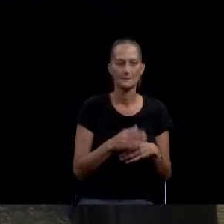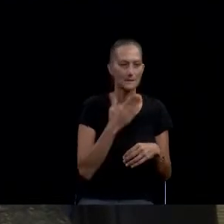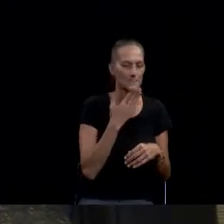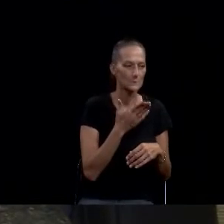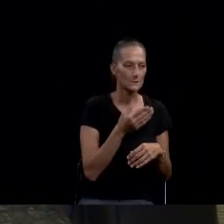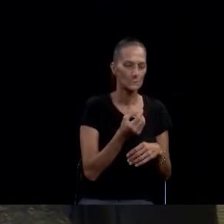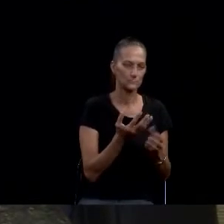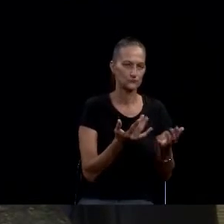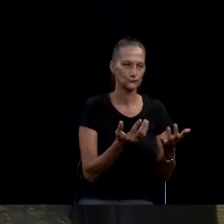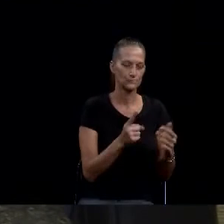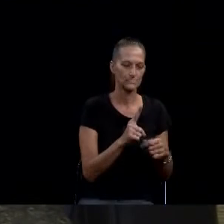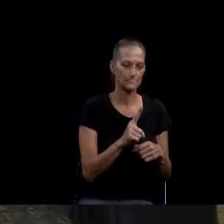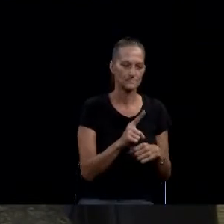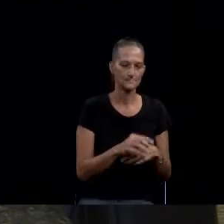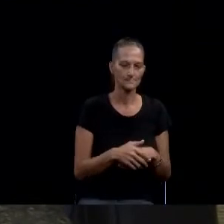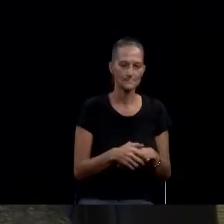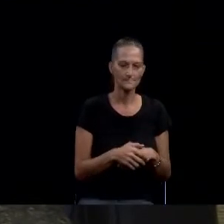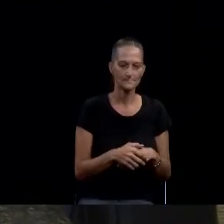properly.